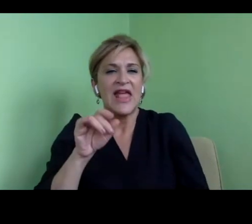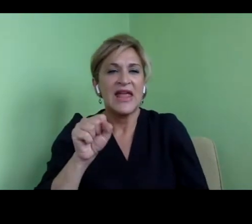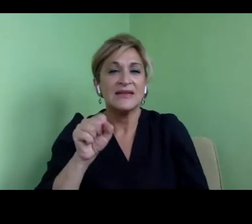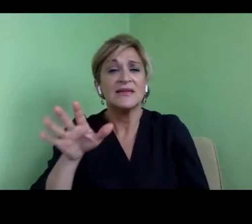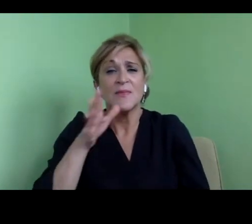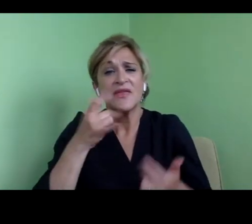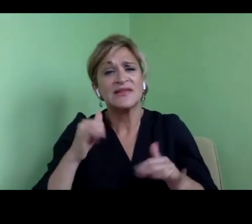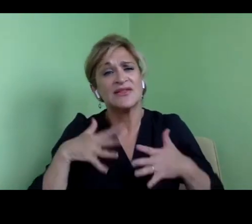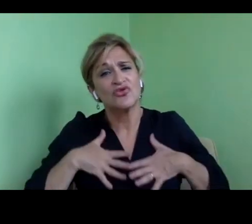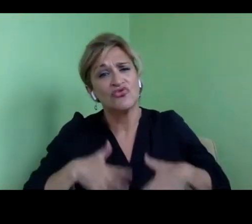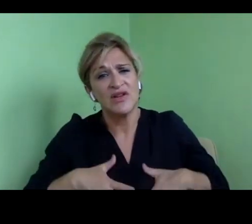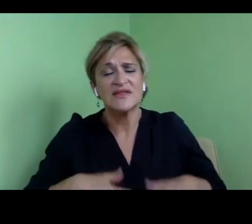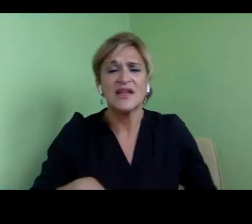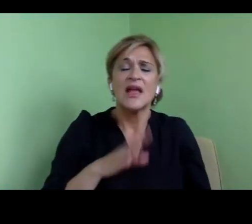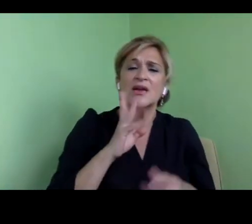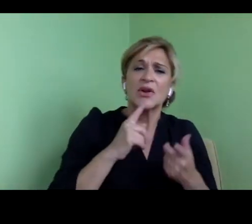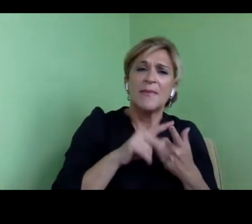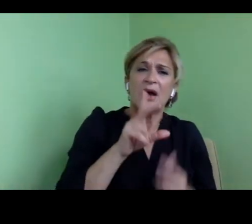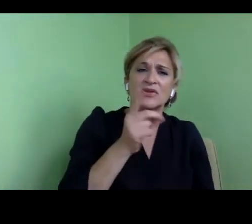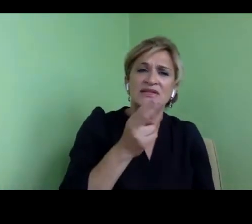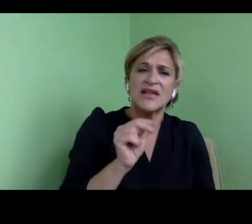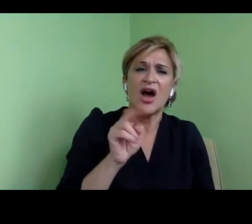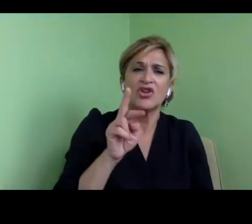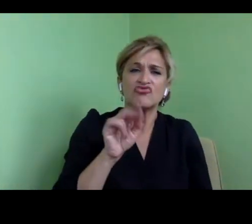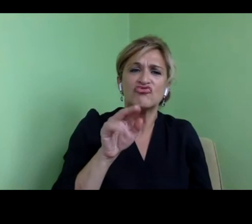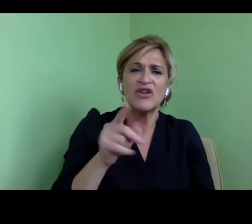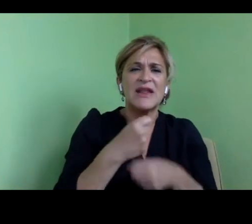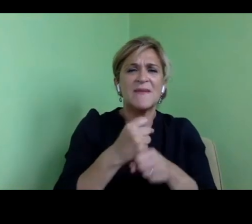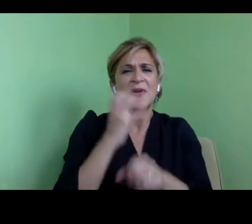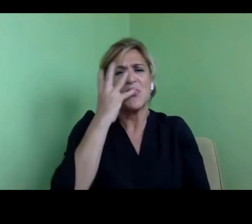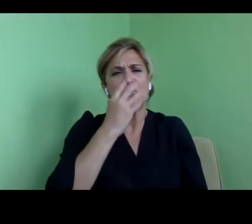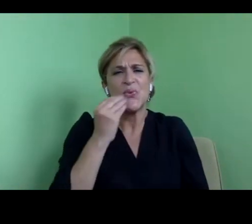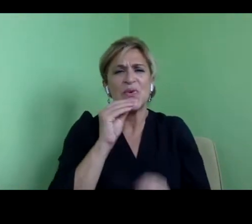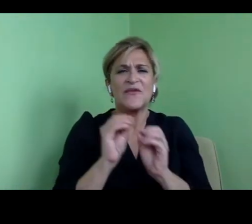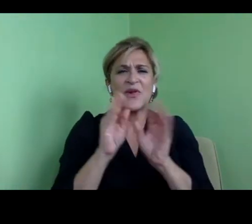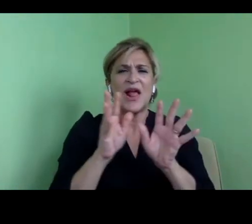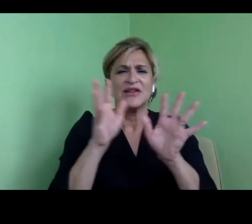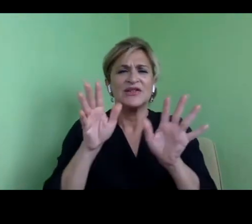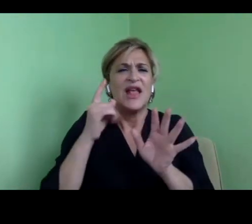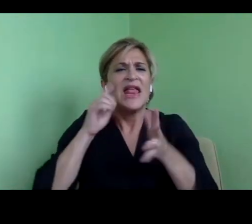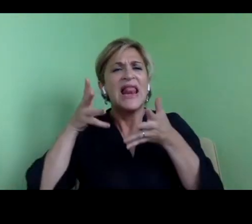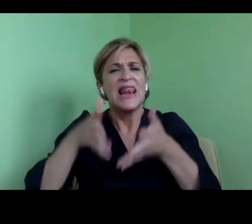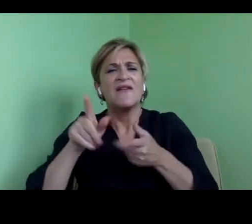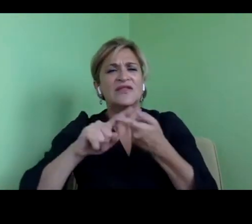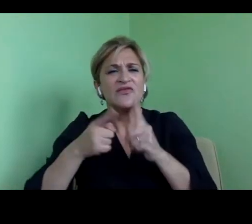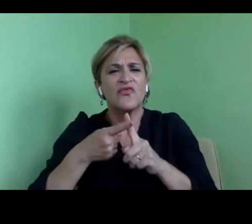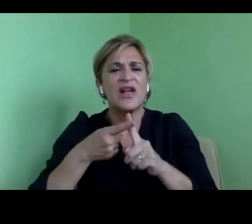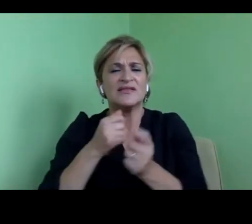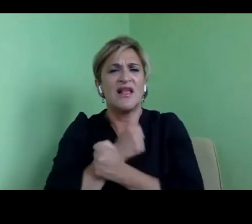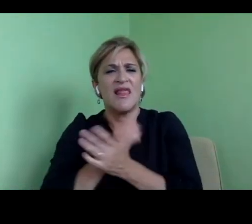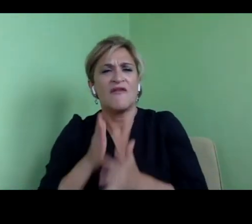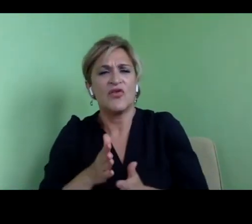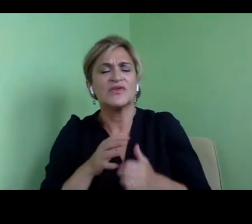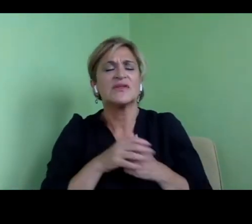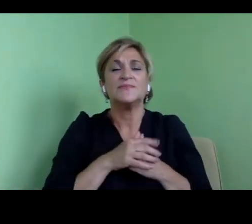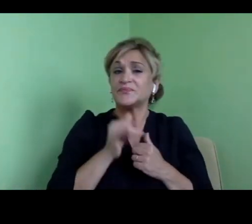Reed, the beautiful collages he made, and the son, lover, and friends he left behind. It's not about Jody from the